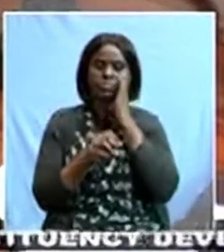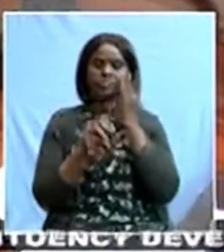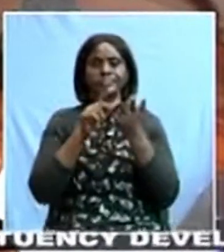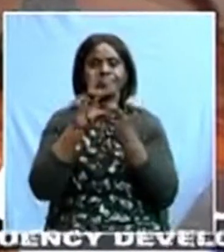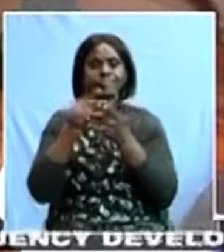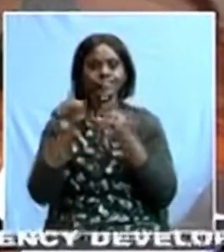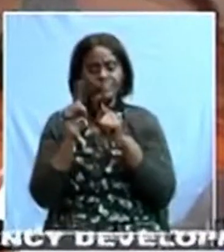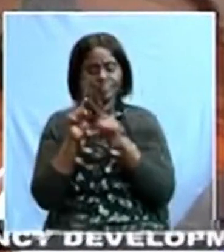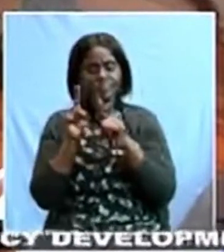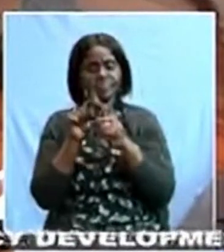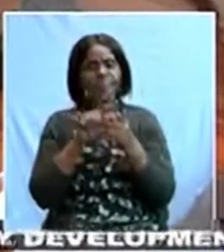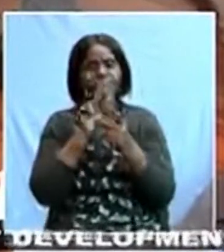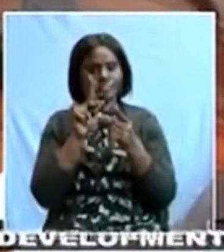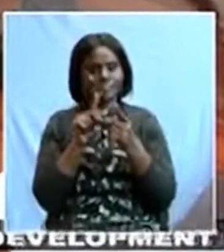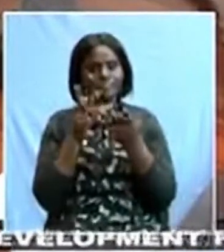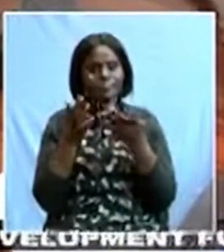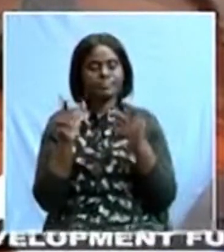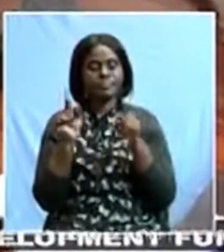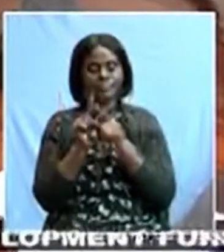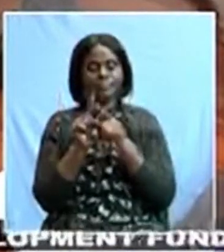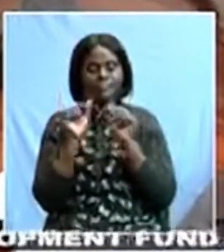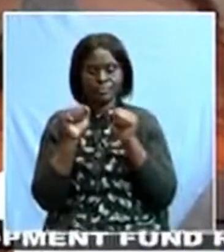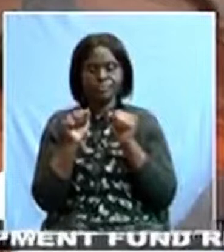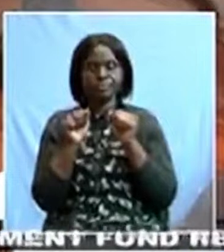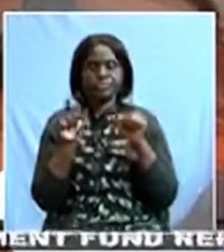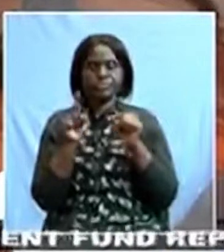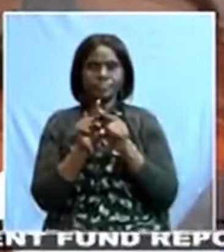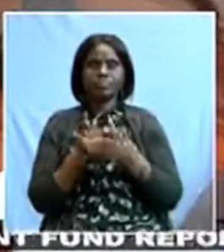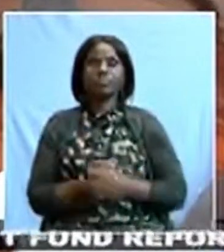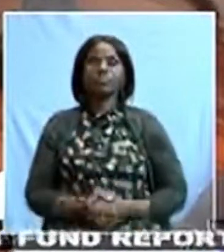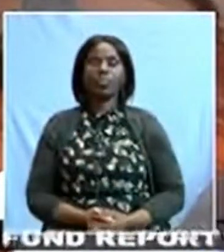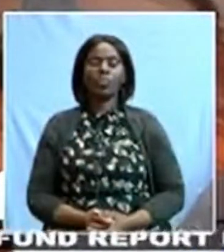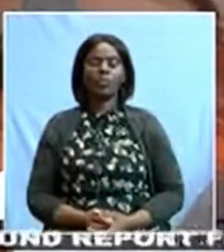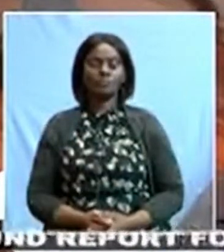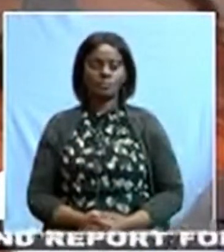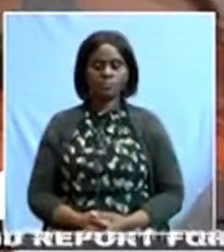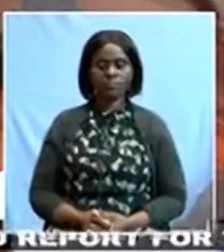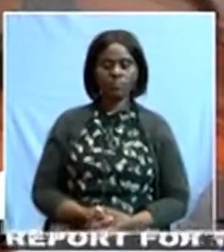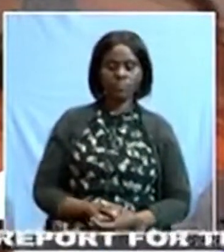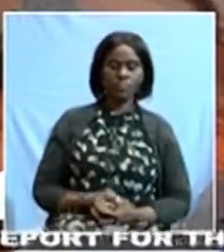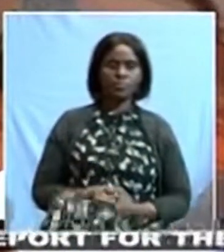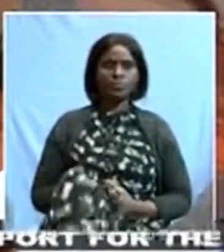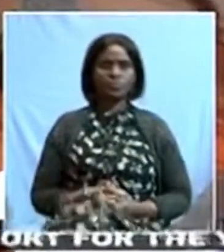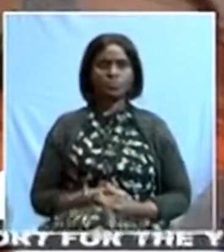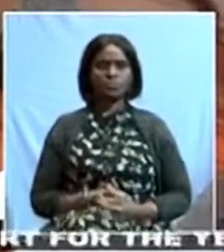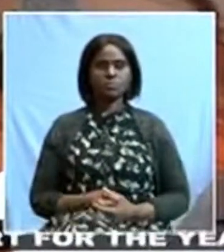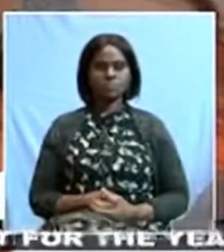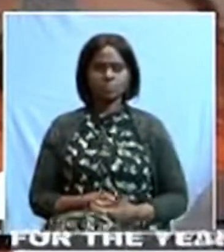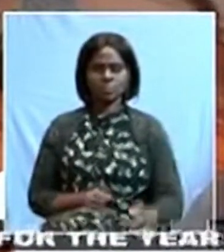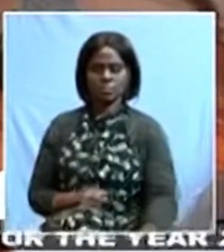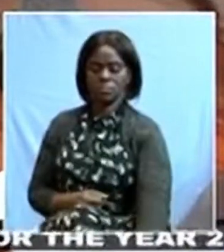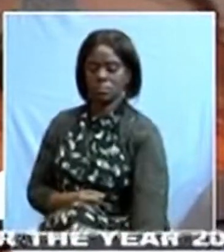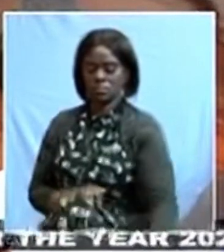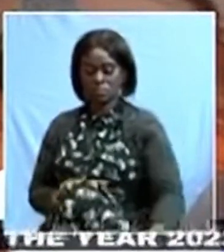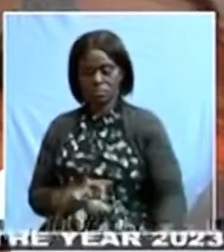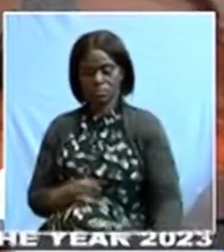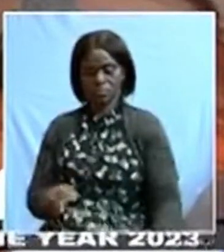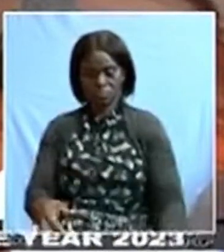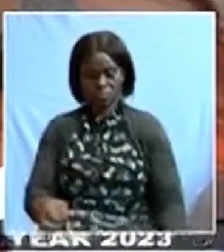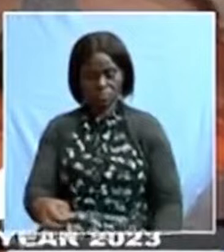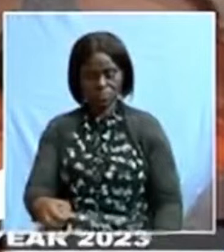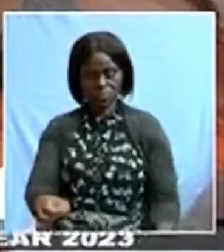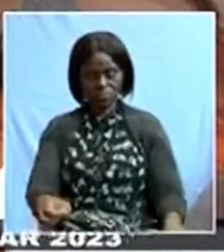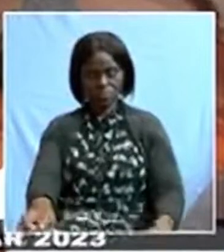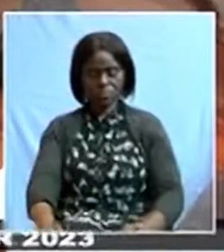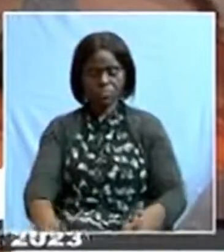rates promptly. We can refer or see Appendix 1 for the